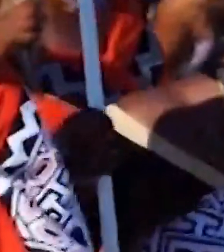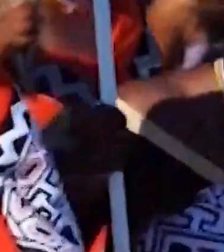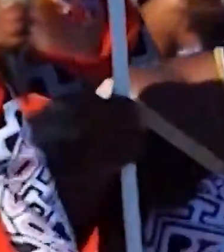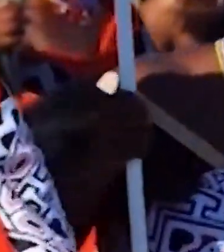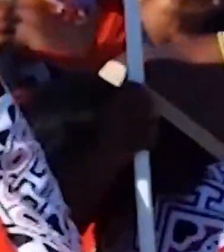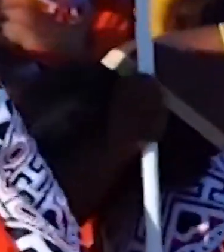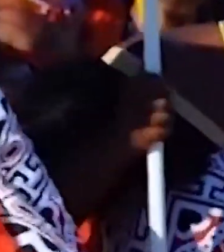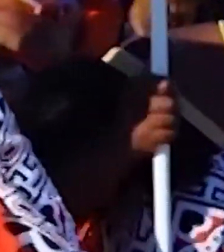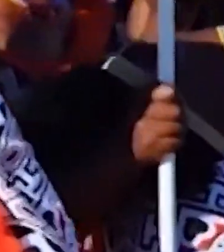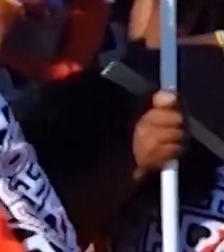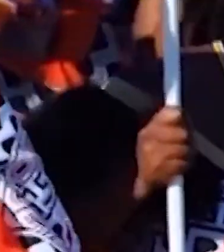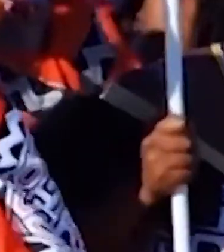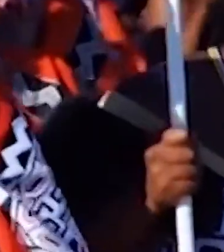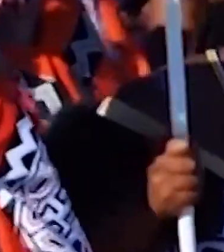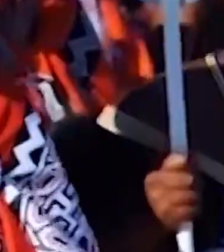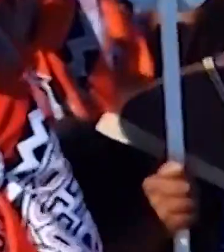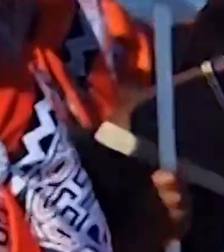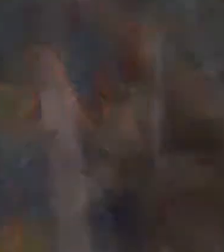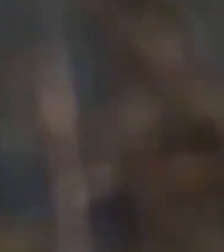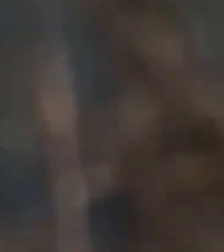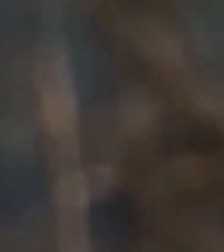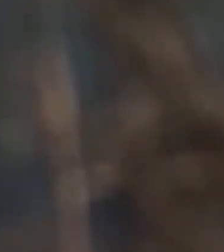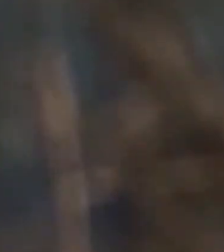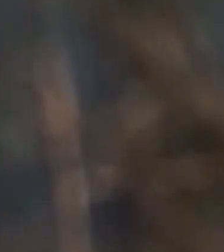how inspiring this life can be.